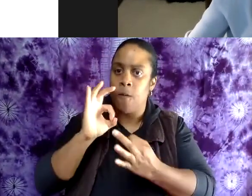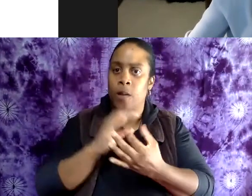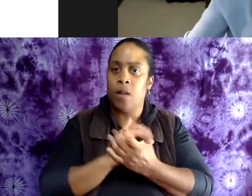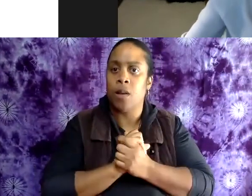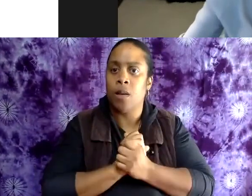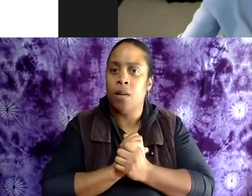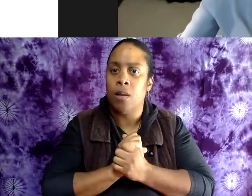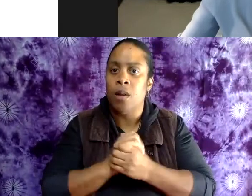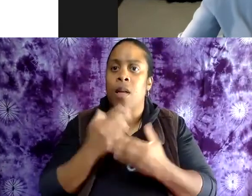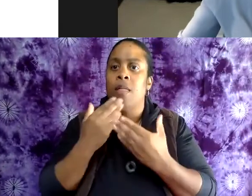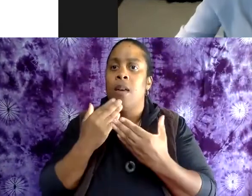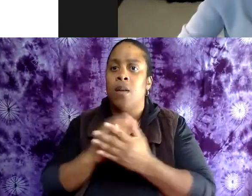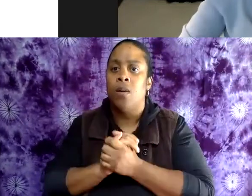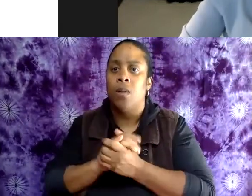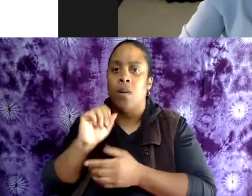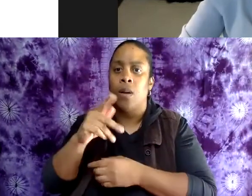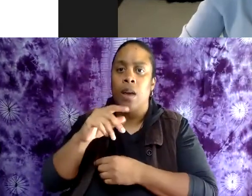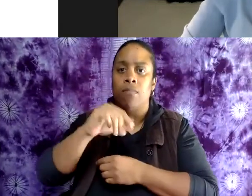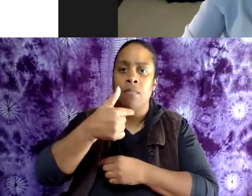Thank you, Kendara. All right, Thorne.